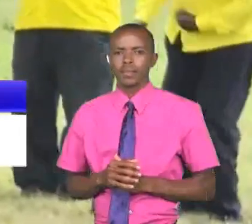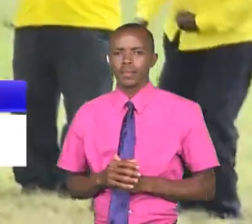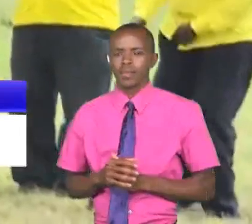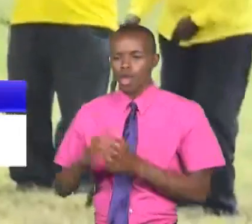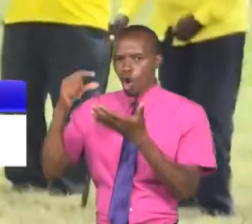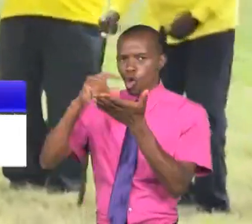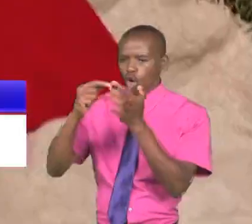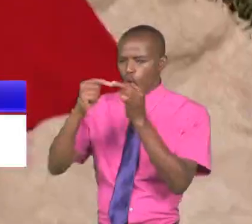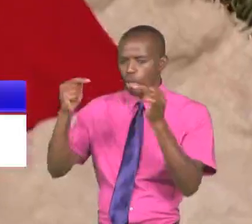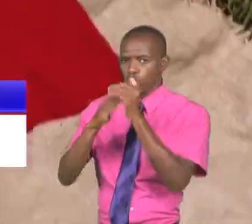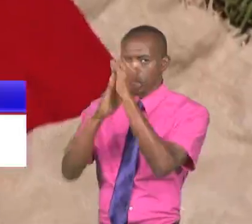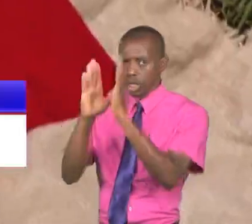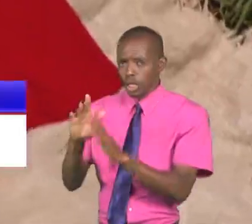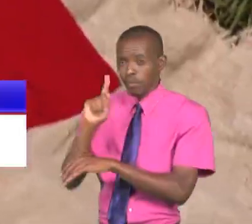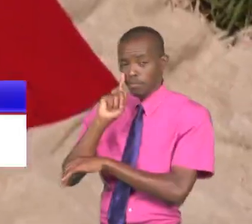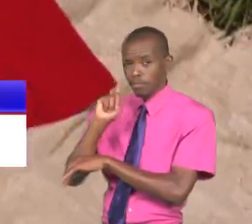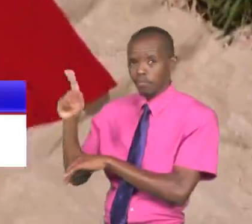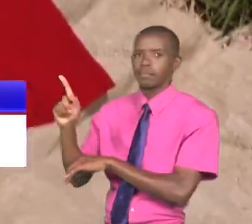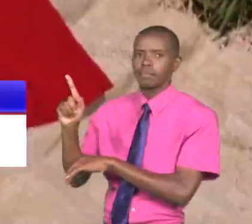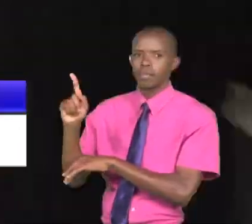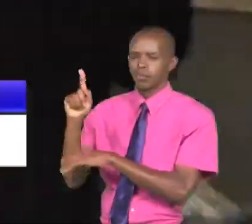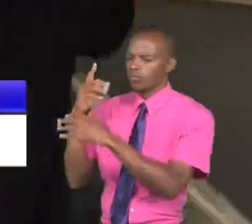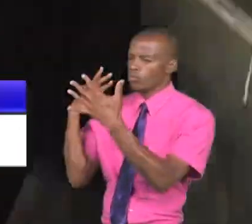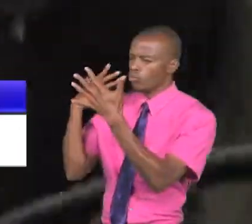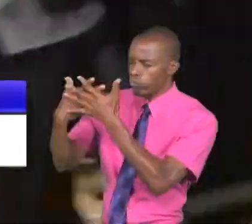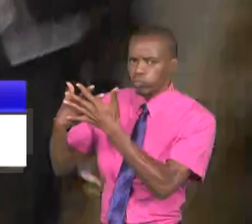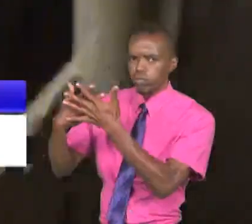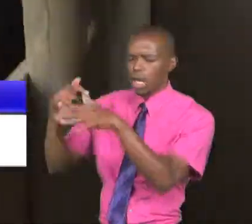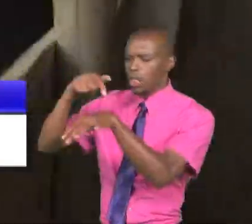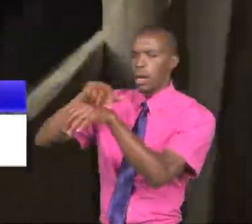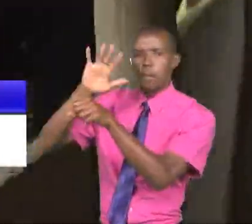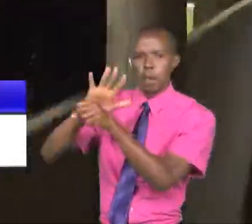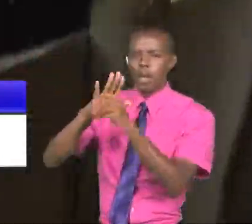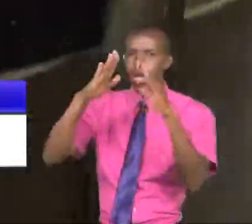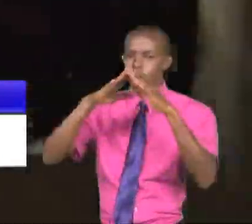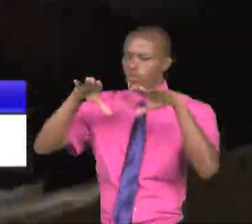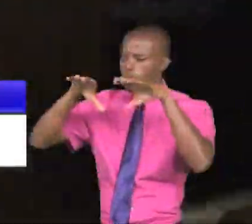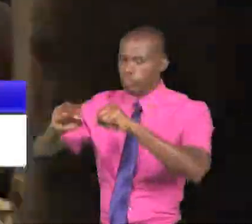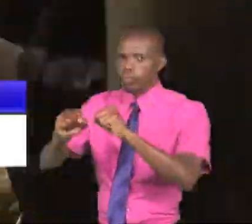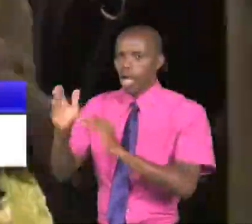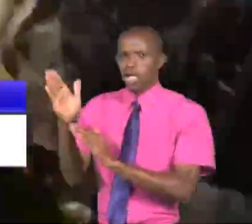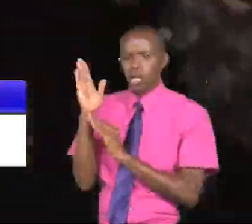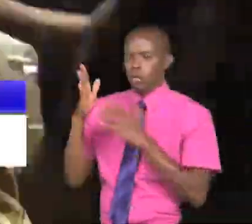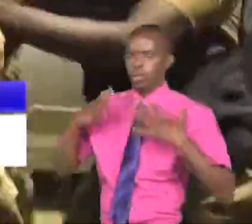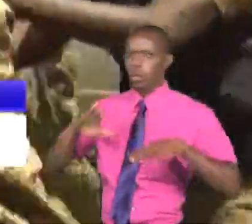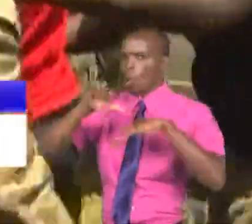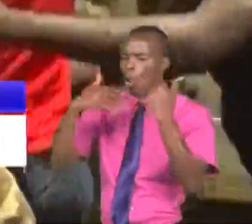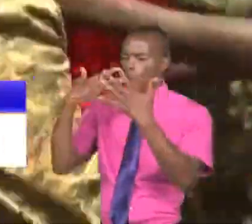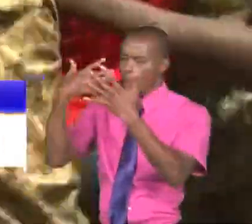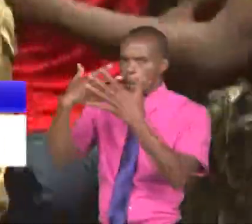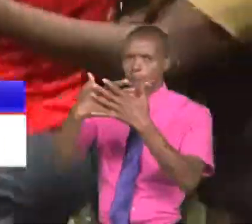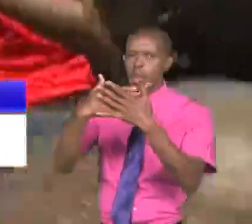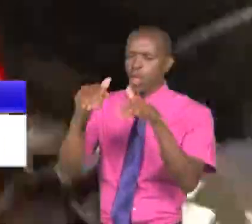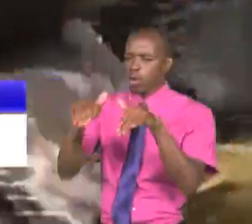Ugandan opposition leader Bobi Wine has been detained periodically, his house raided, and his security personnel arrested ahead of